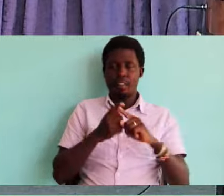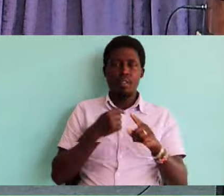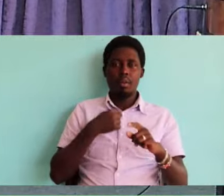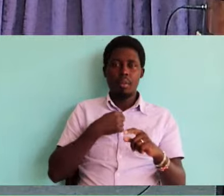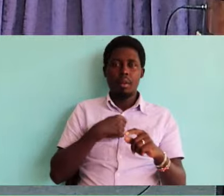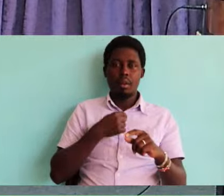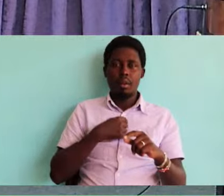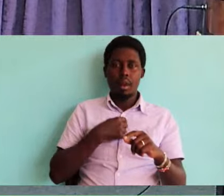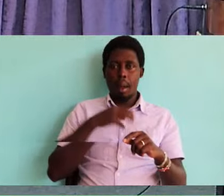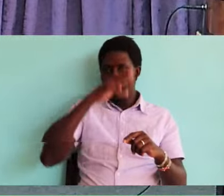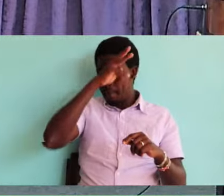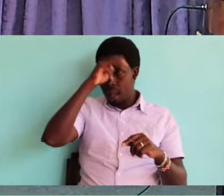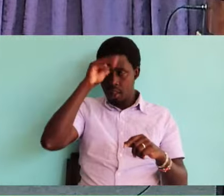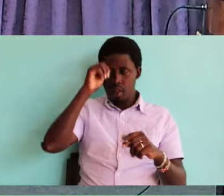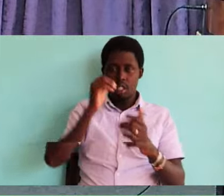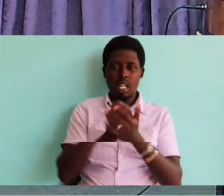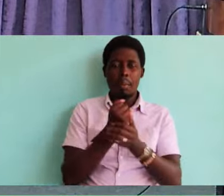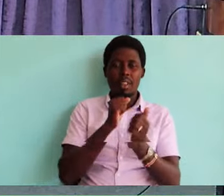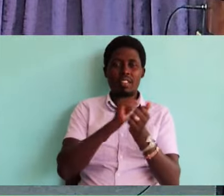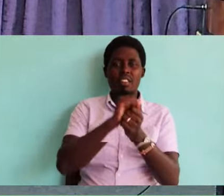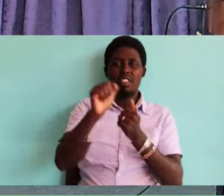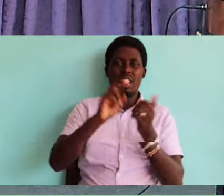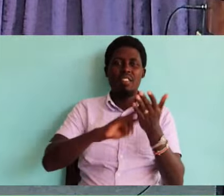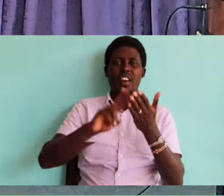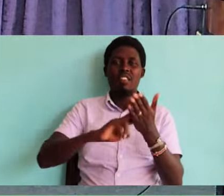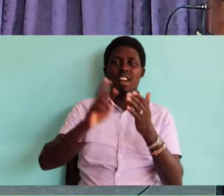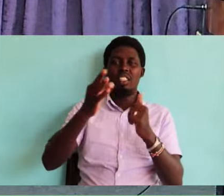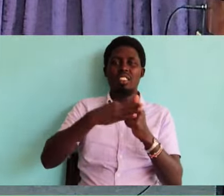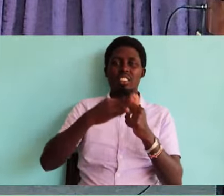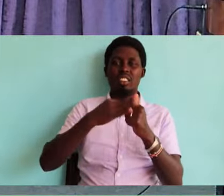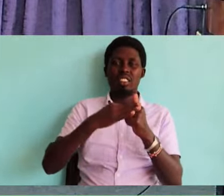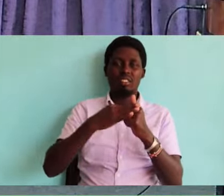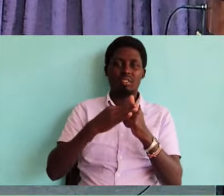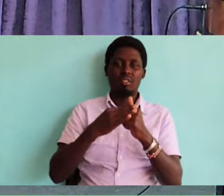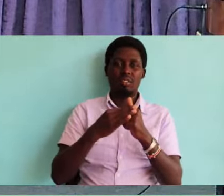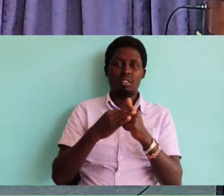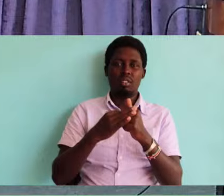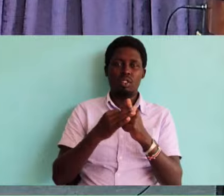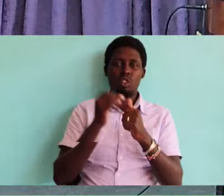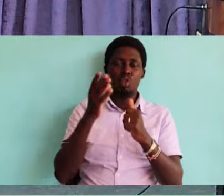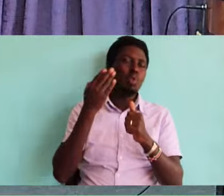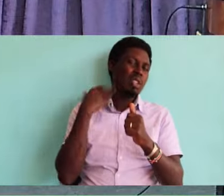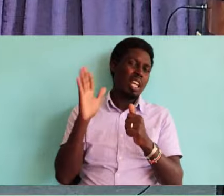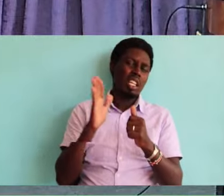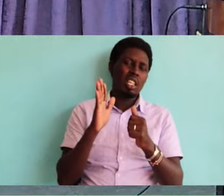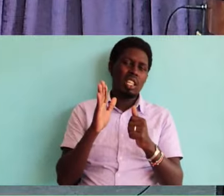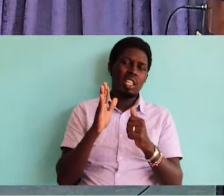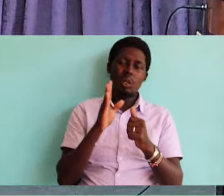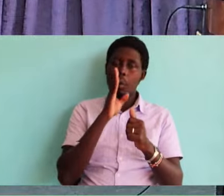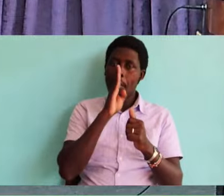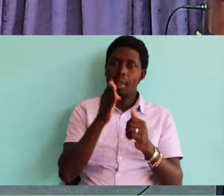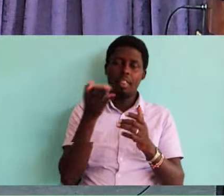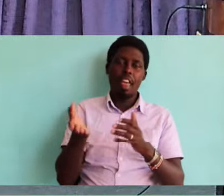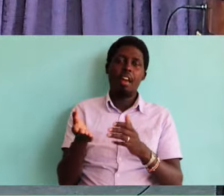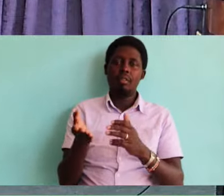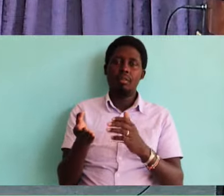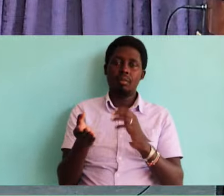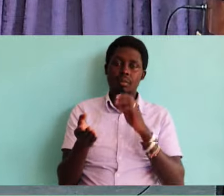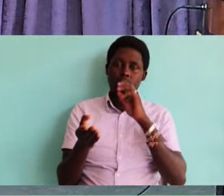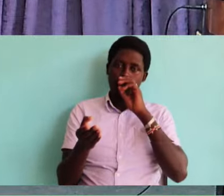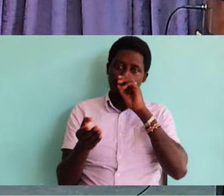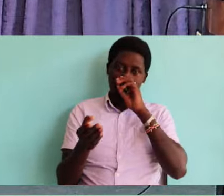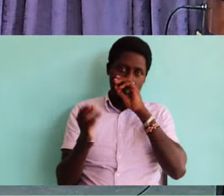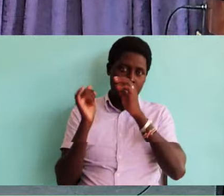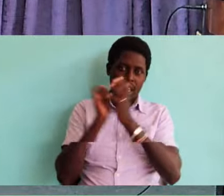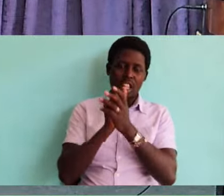Matthew chapter 15, verse 8. We don't want to be there. You don't want to be there. That God would